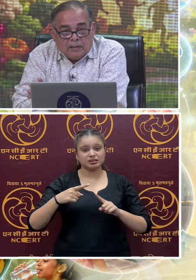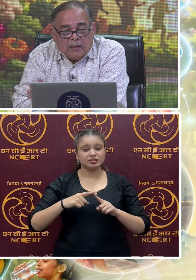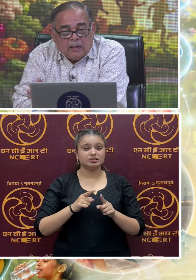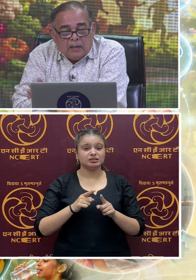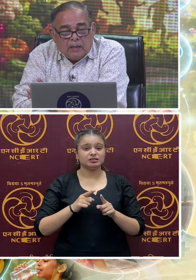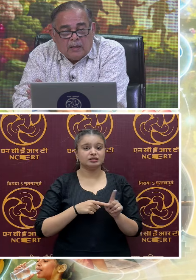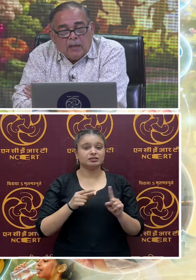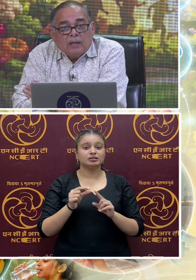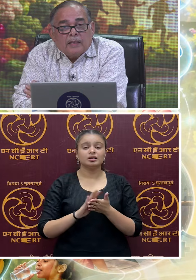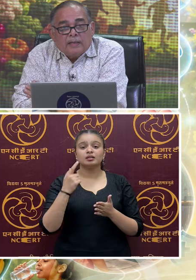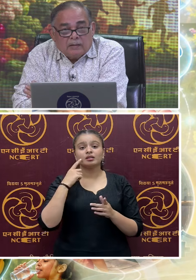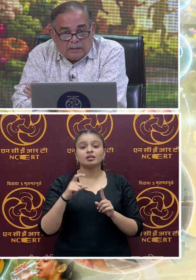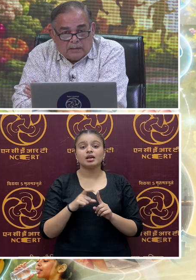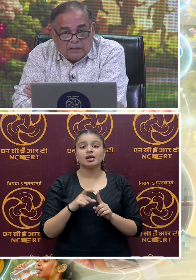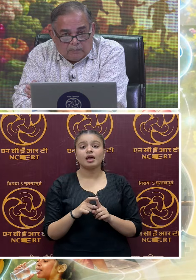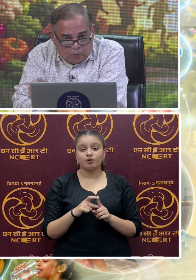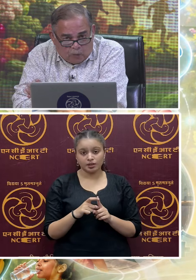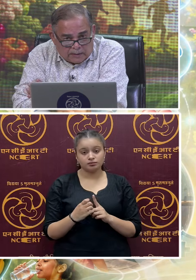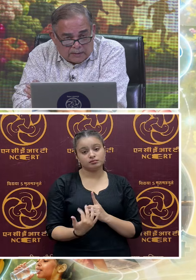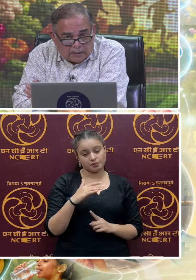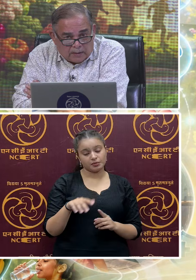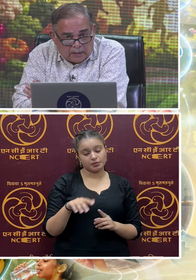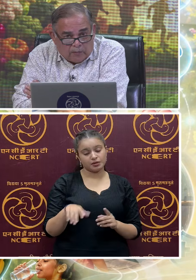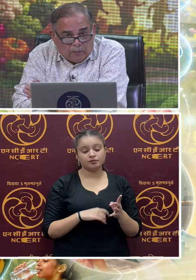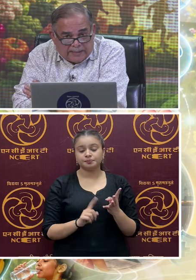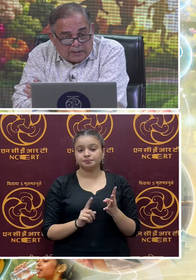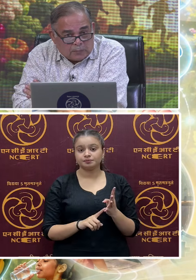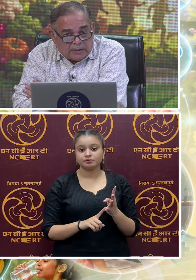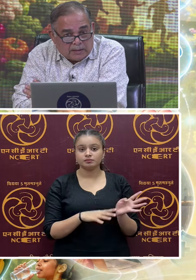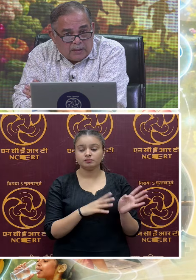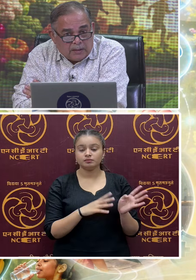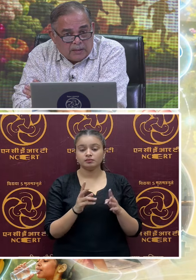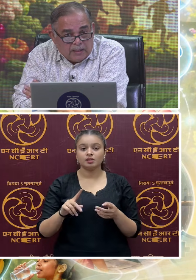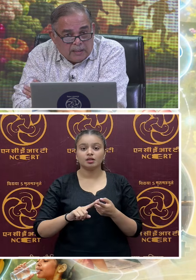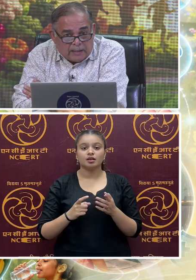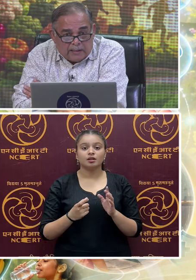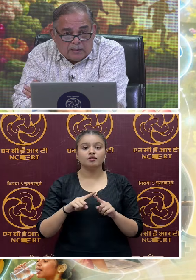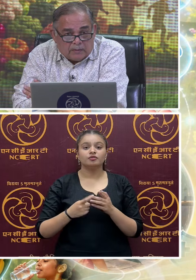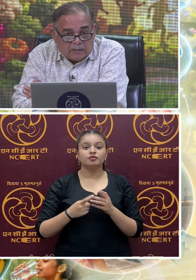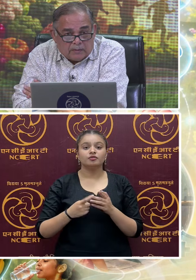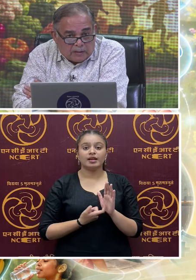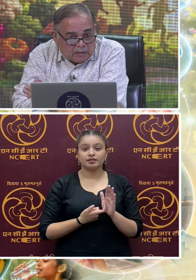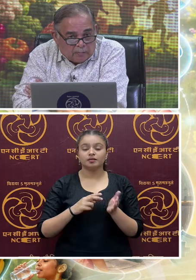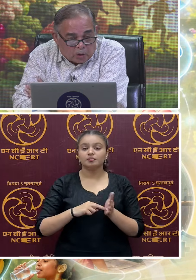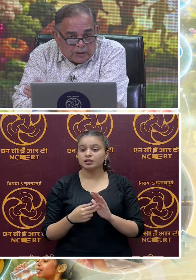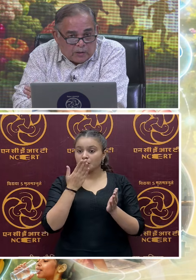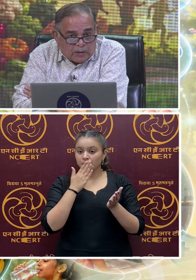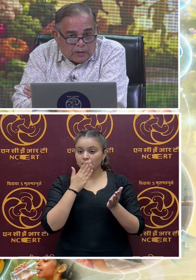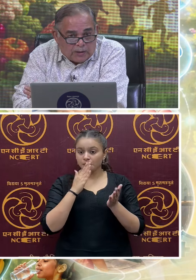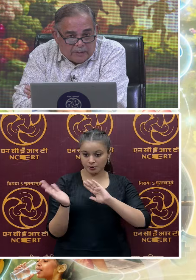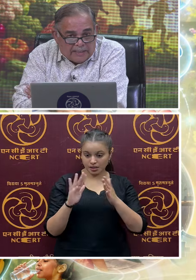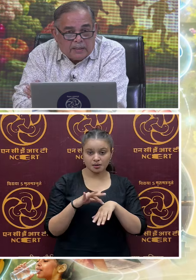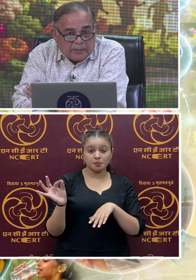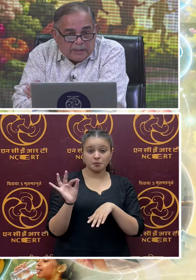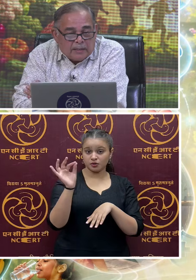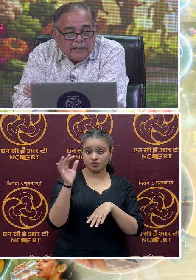cholera. Then the fourth is vector transmission. Here, mosquito is